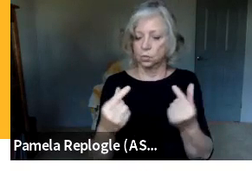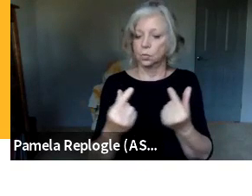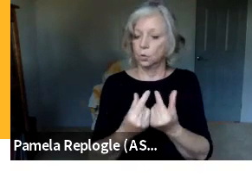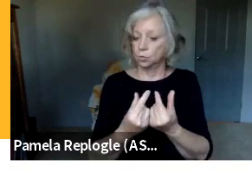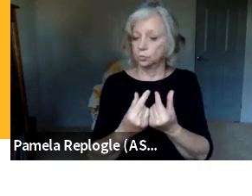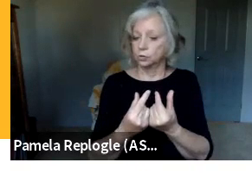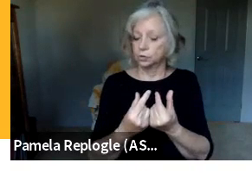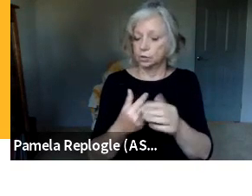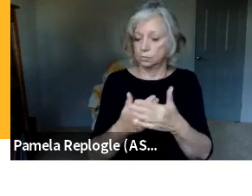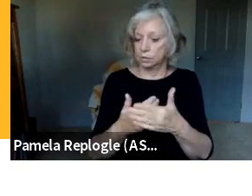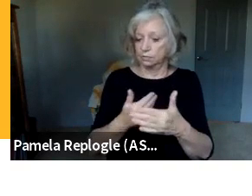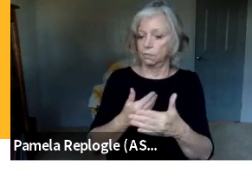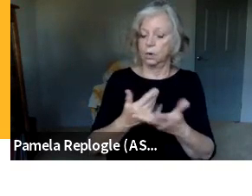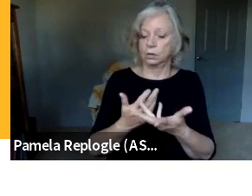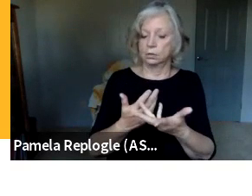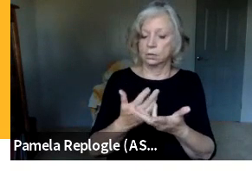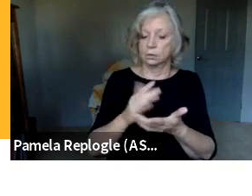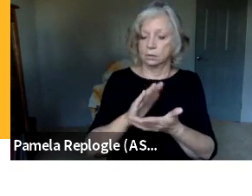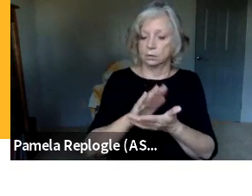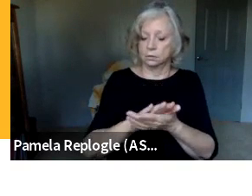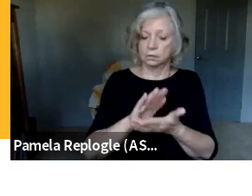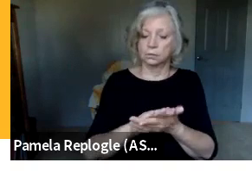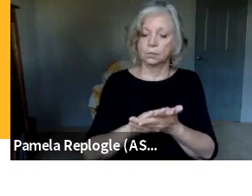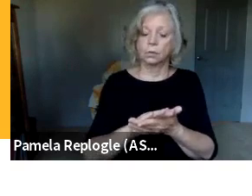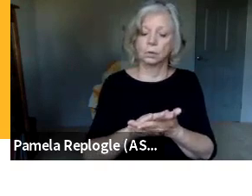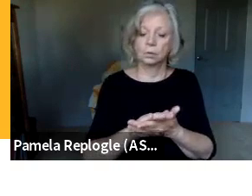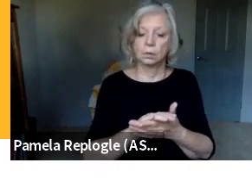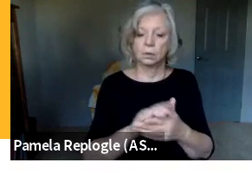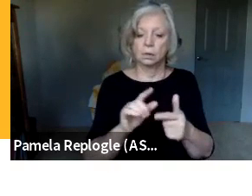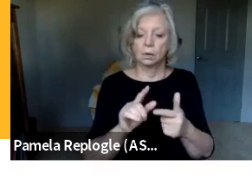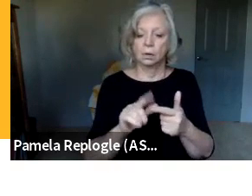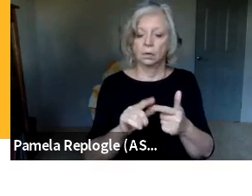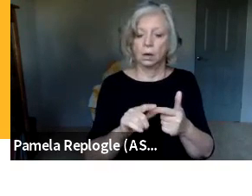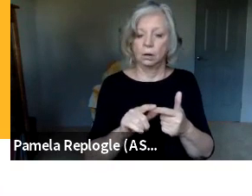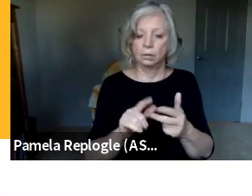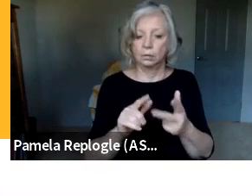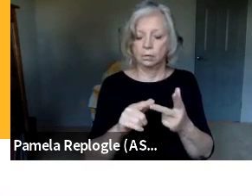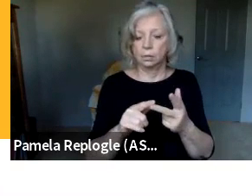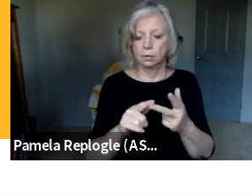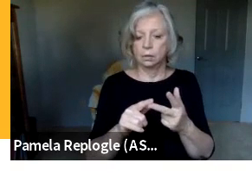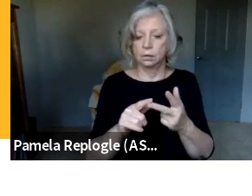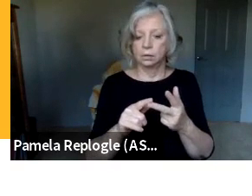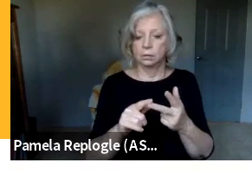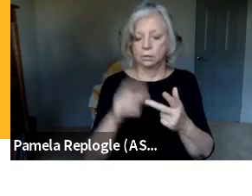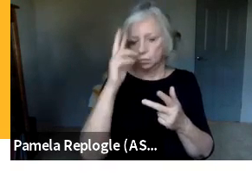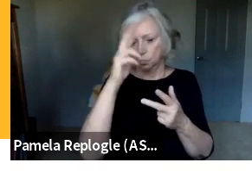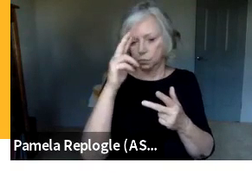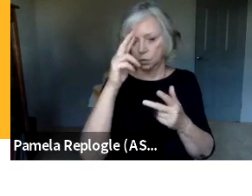preschools or child care settings are governed by the licensing board, and it's